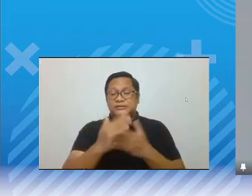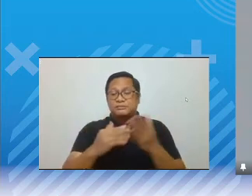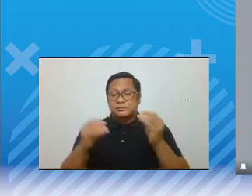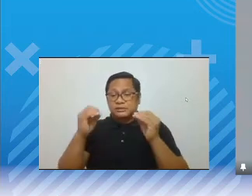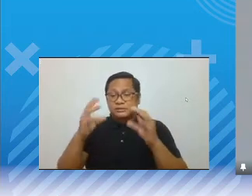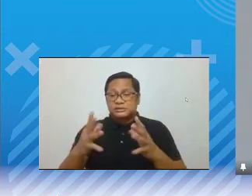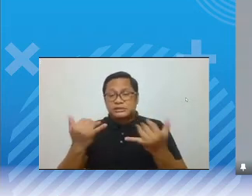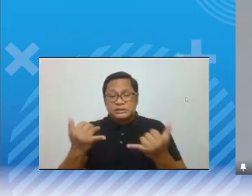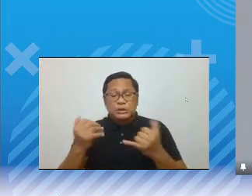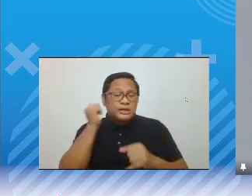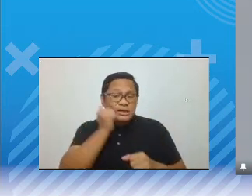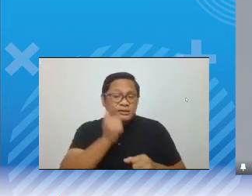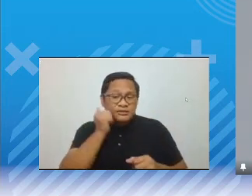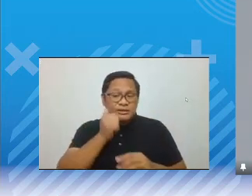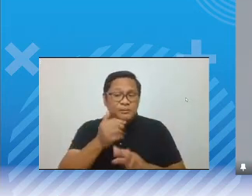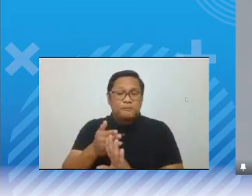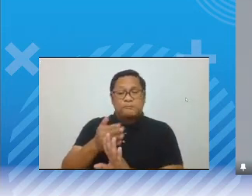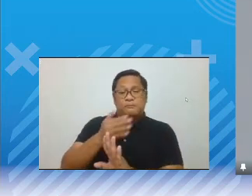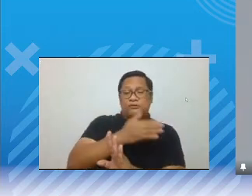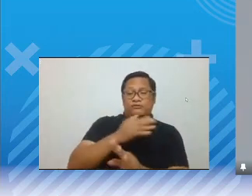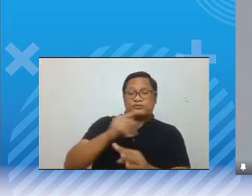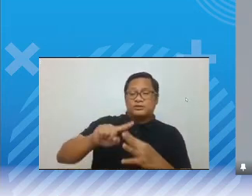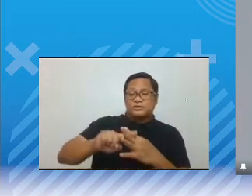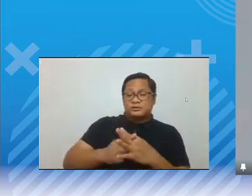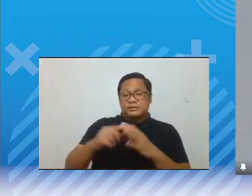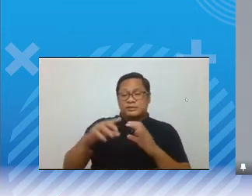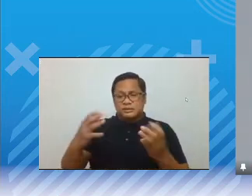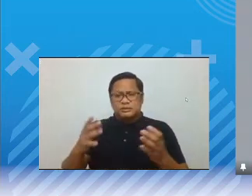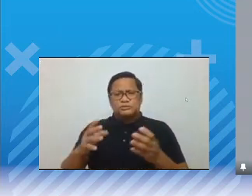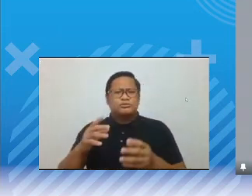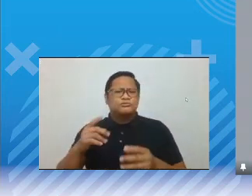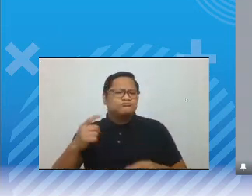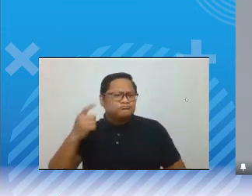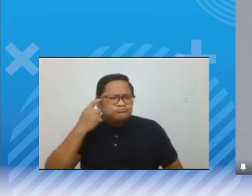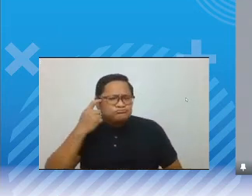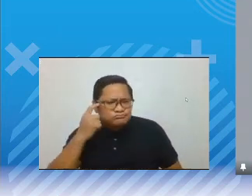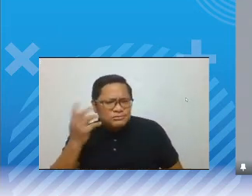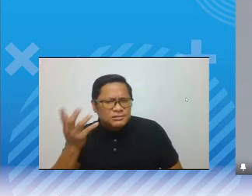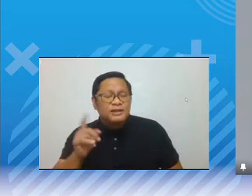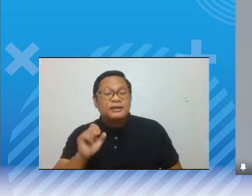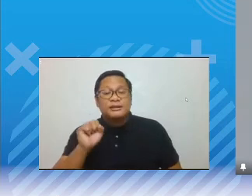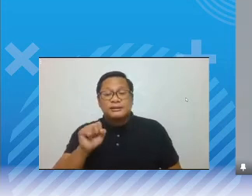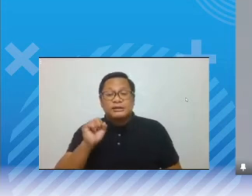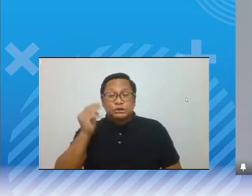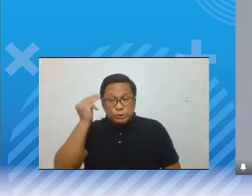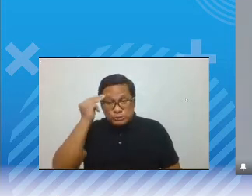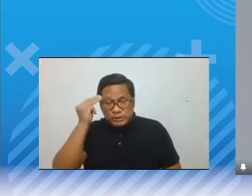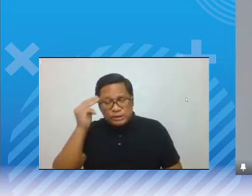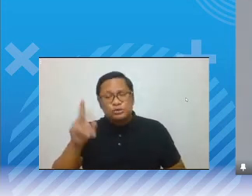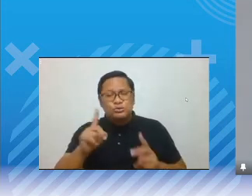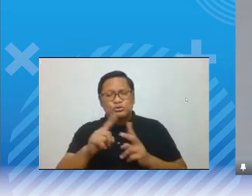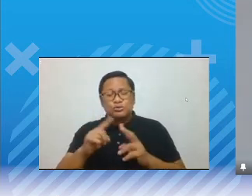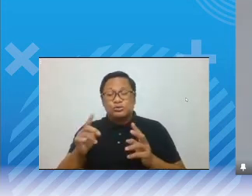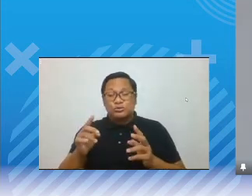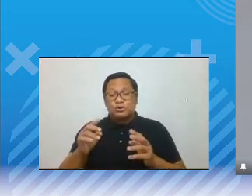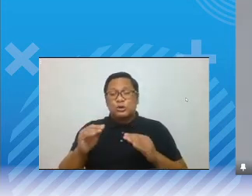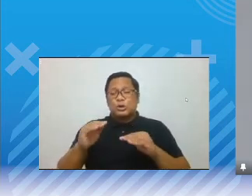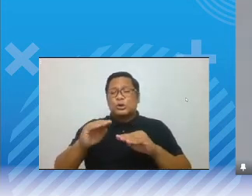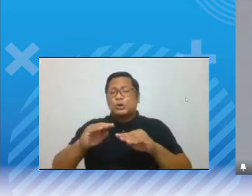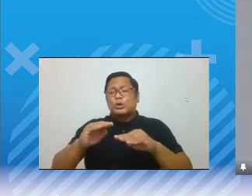day before we start classes. We do mindfulness, and this really helps to ease anxiety